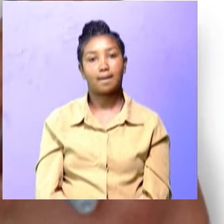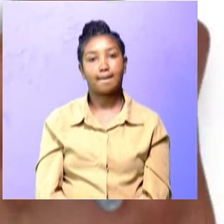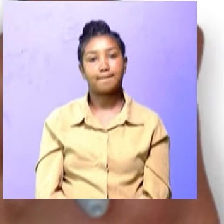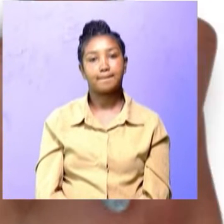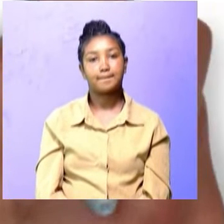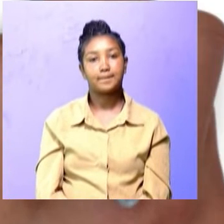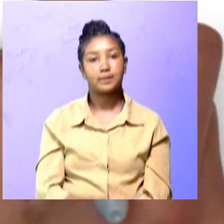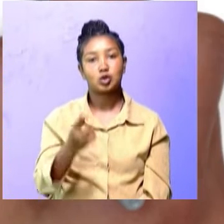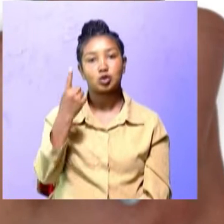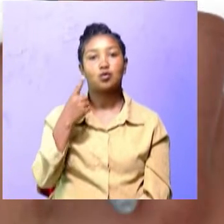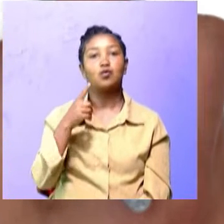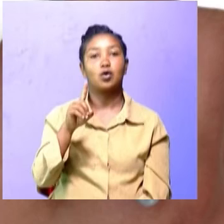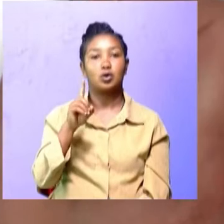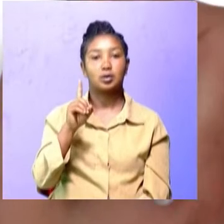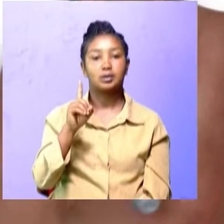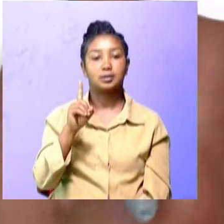for